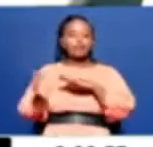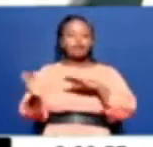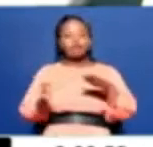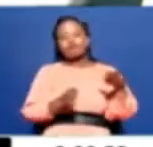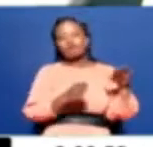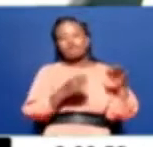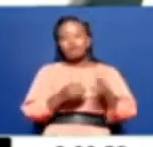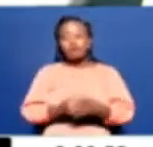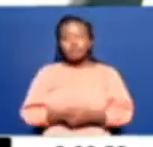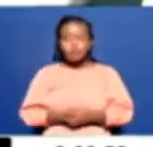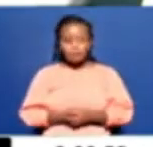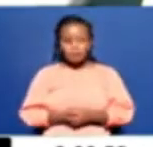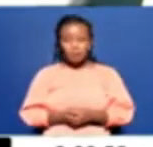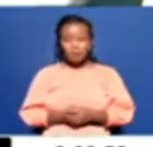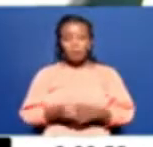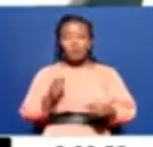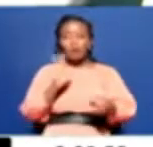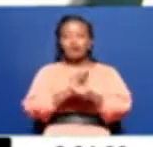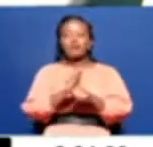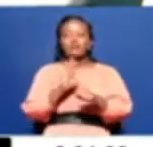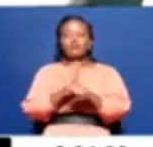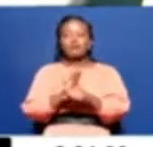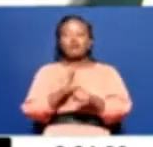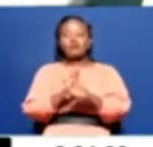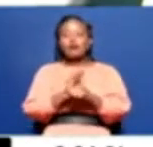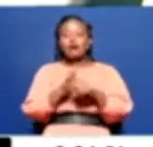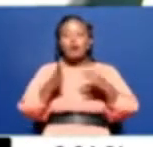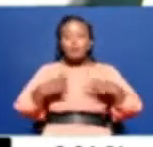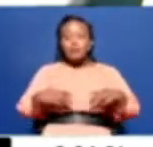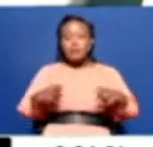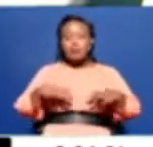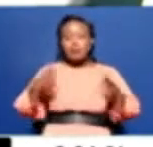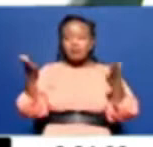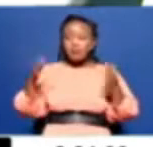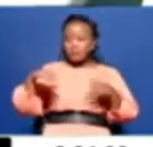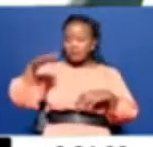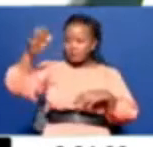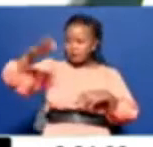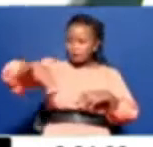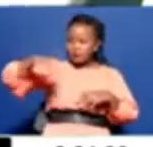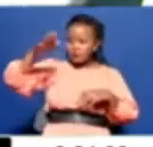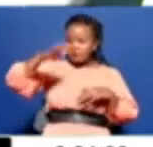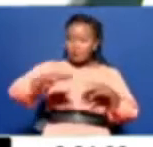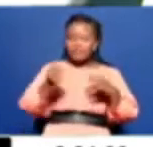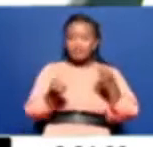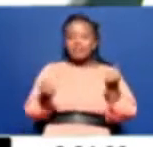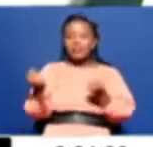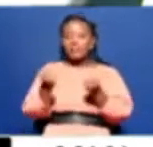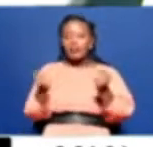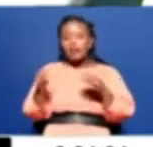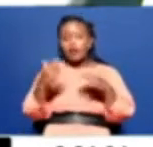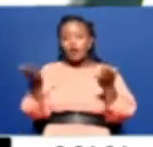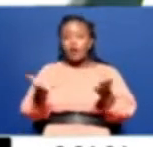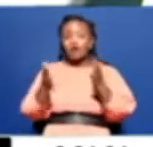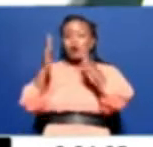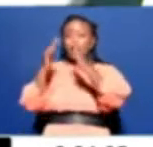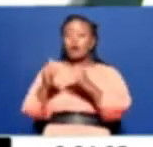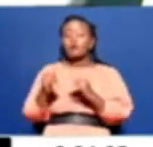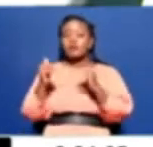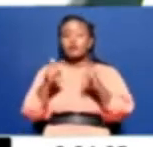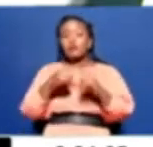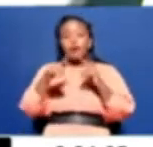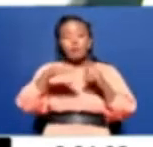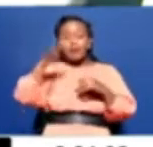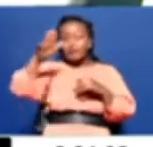To most people, paint is the color of their walls or cars. However, paint is more than that. It is used for